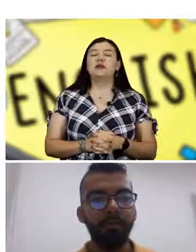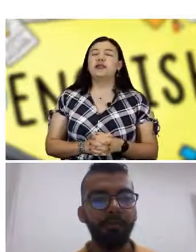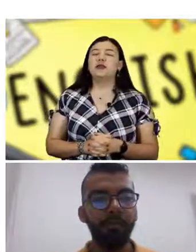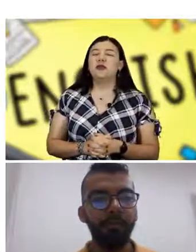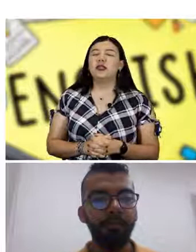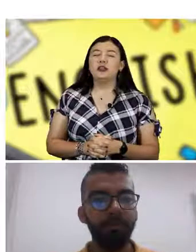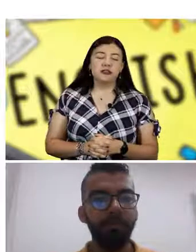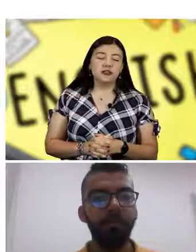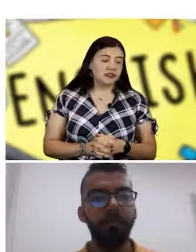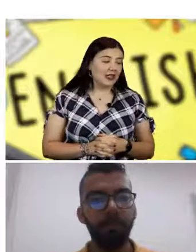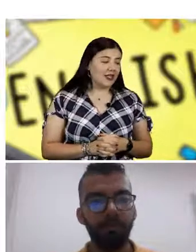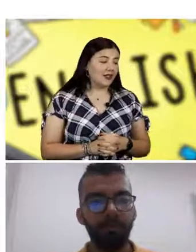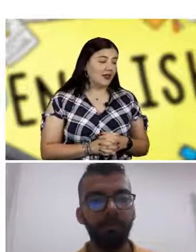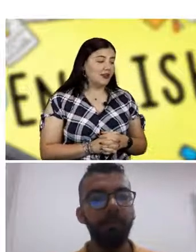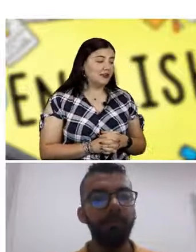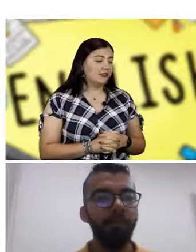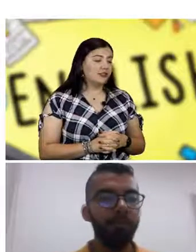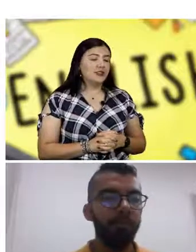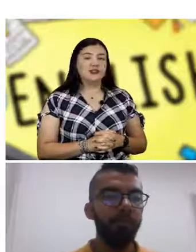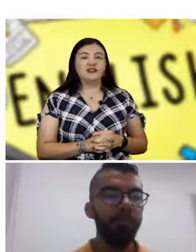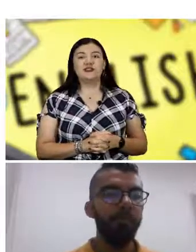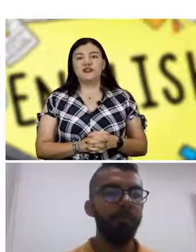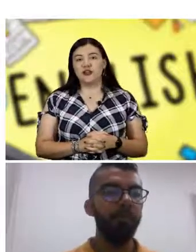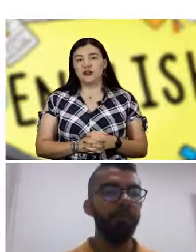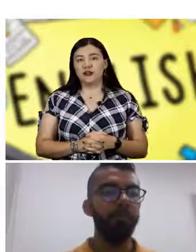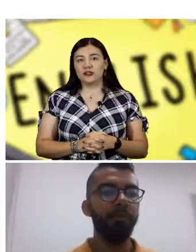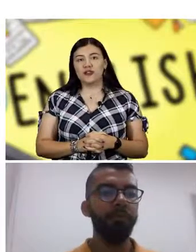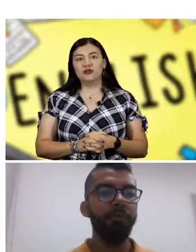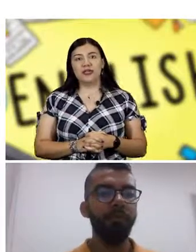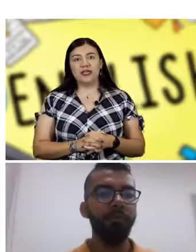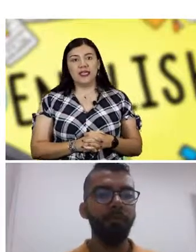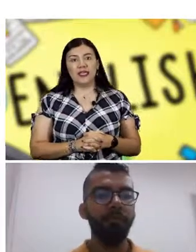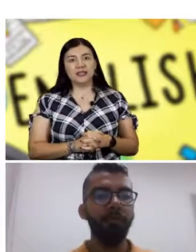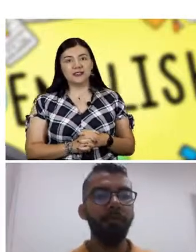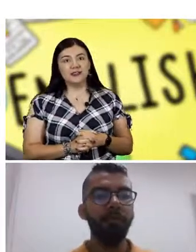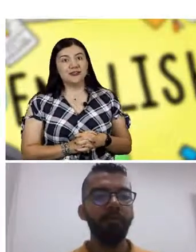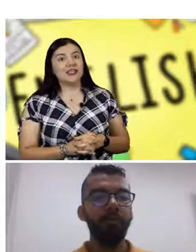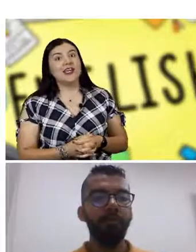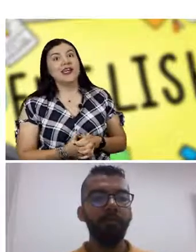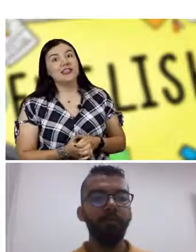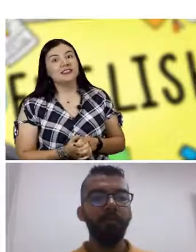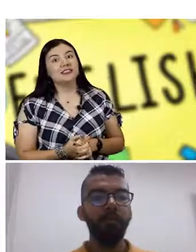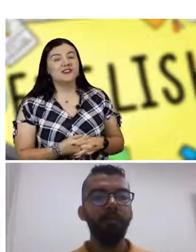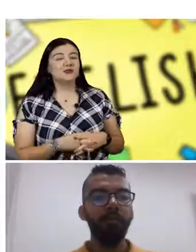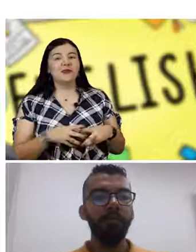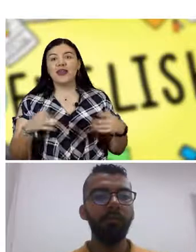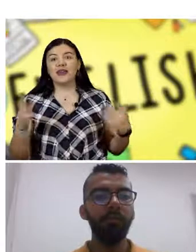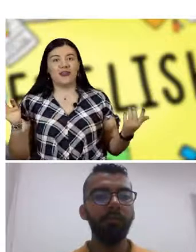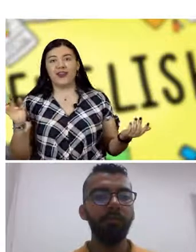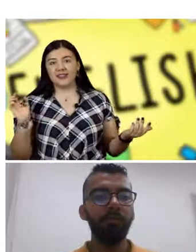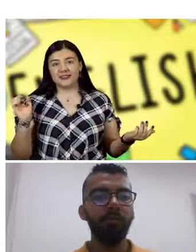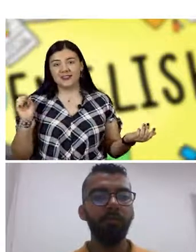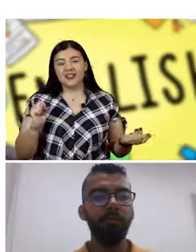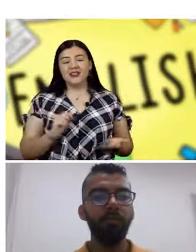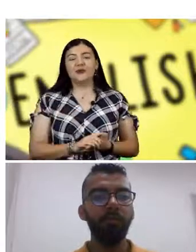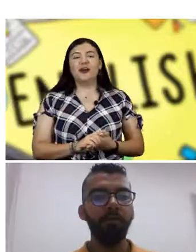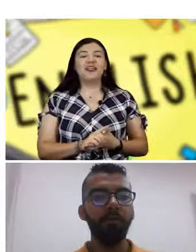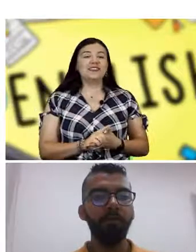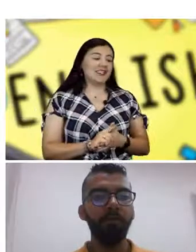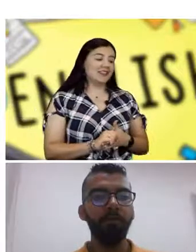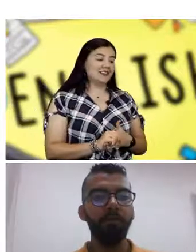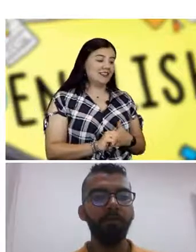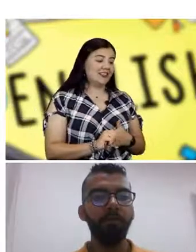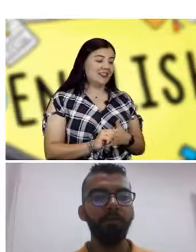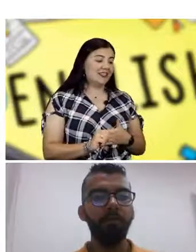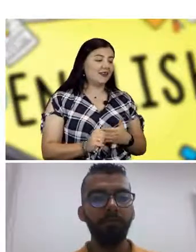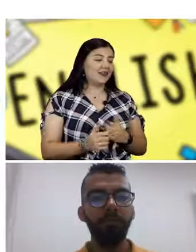is something that we use a lot to talk, to eat, to kiss, to do many things. What